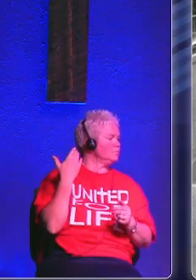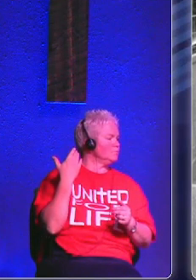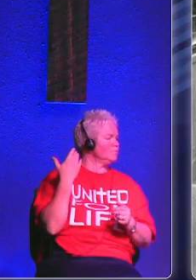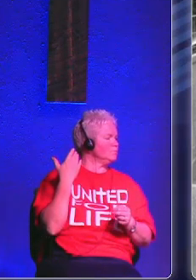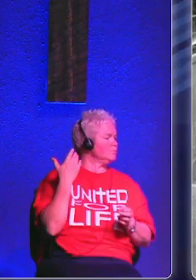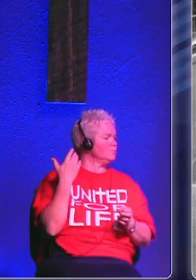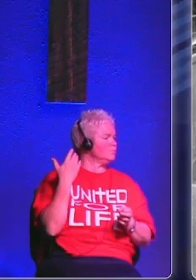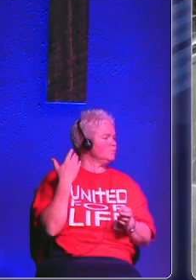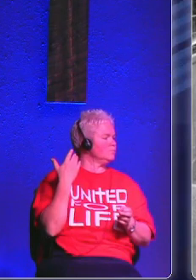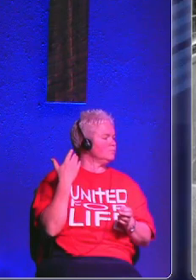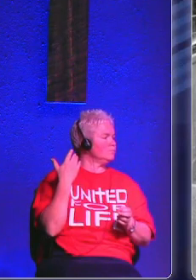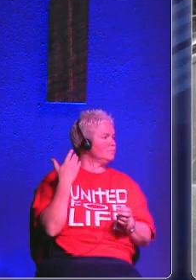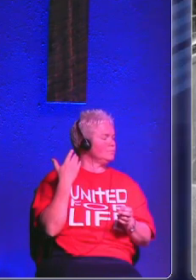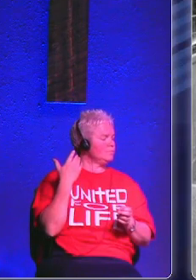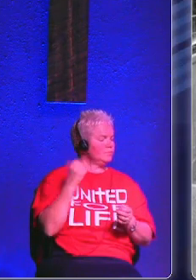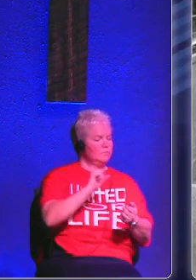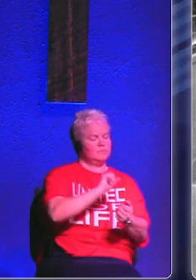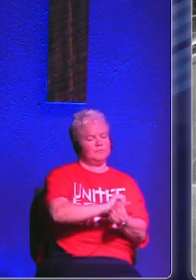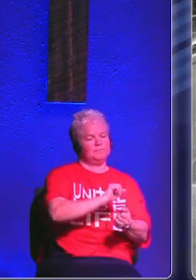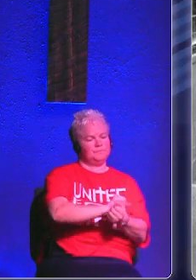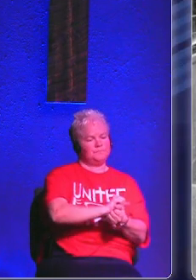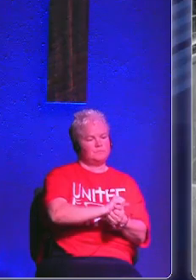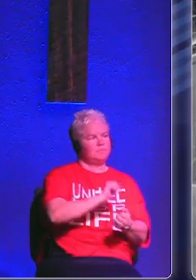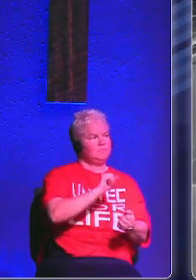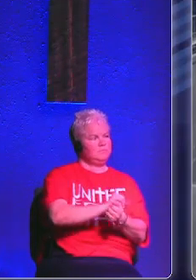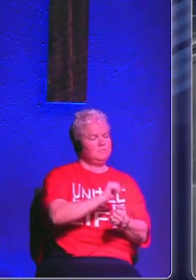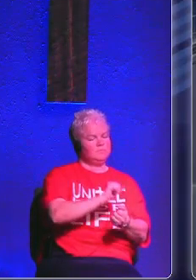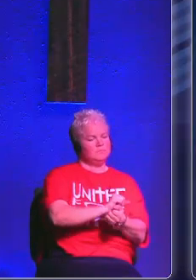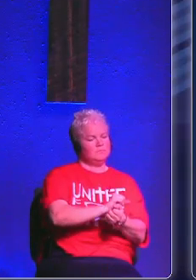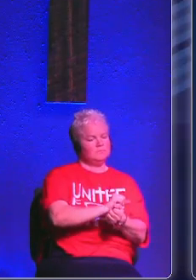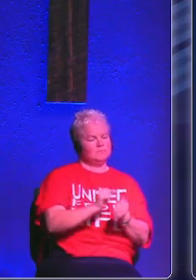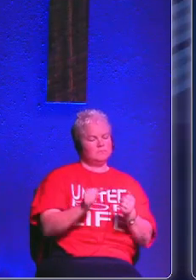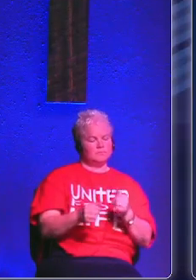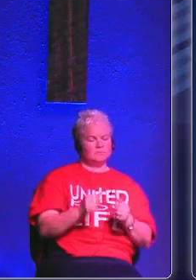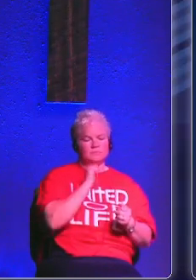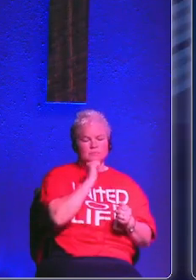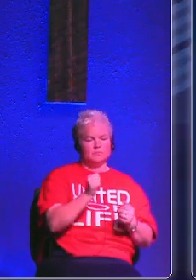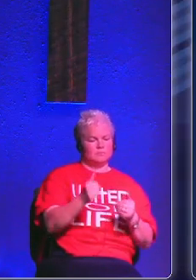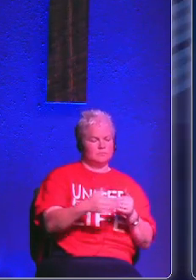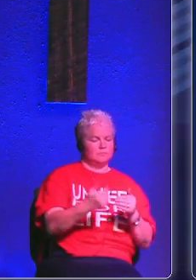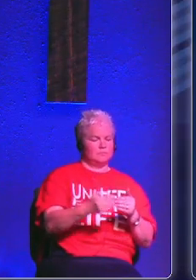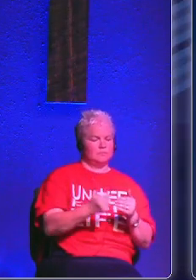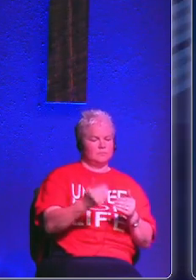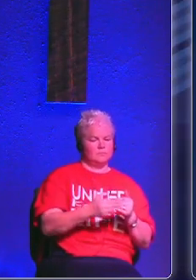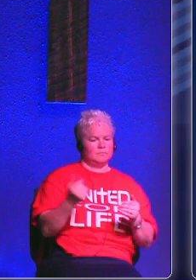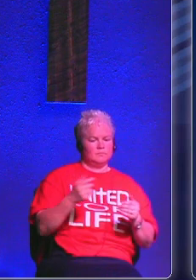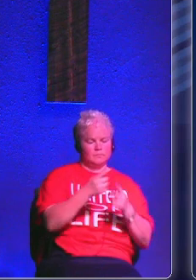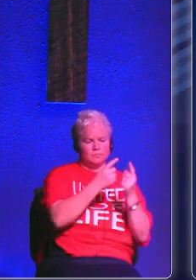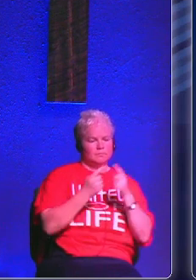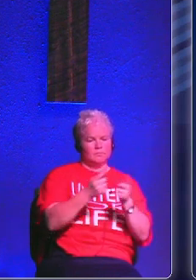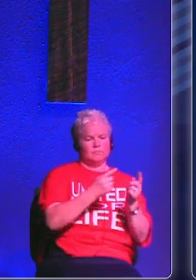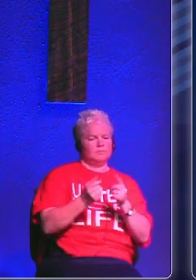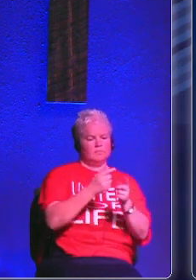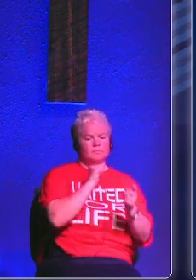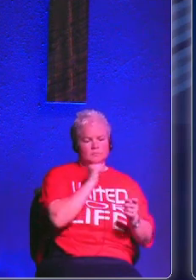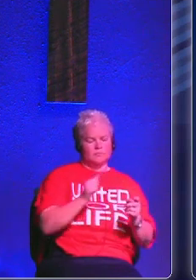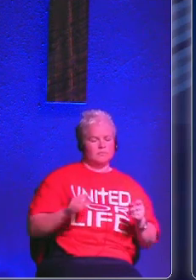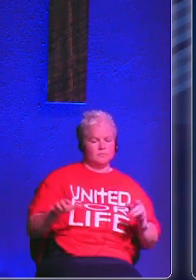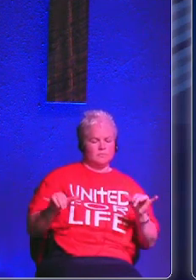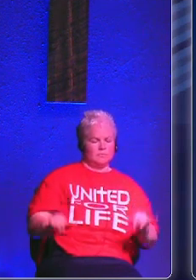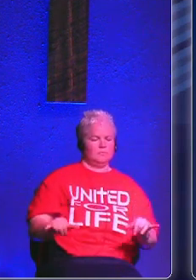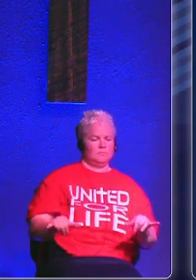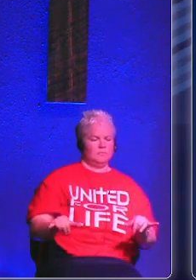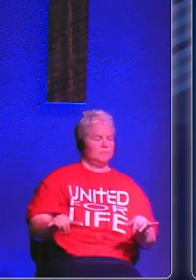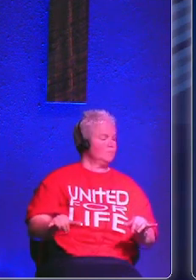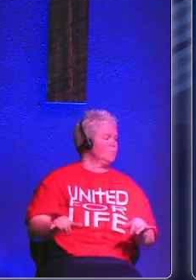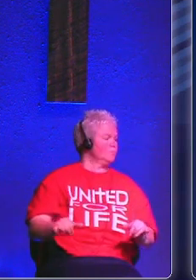It's maturity. Maturity takes effort. Effort isn't easy. Don't stay an immature